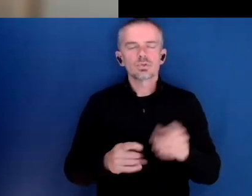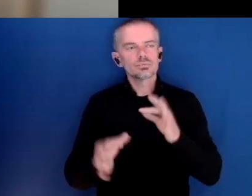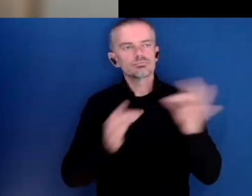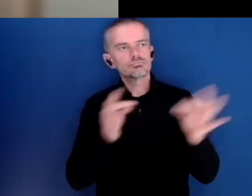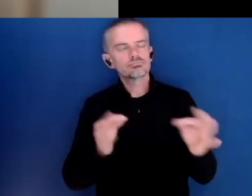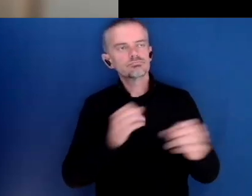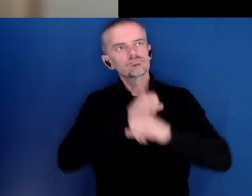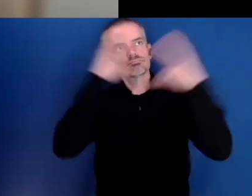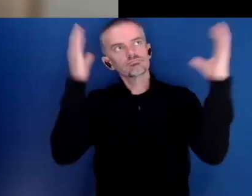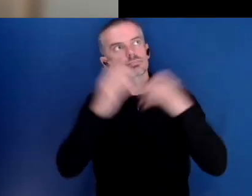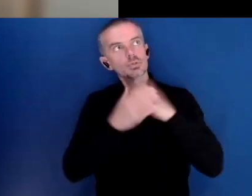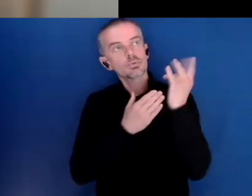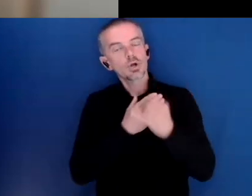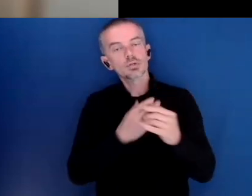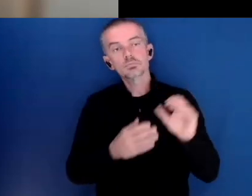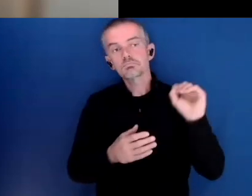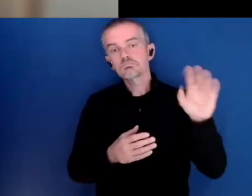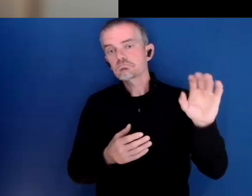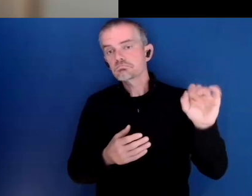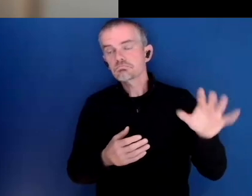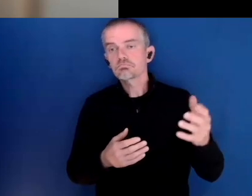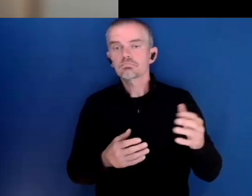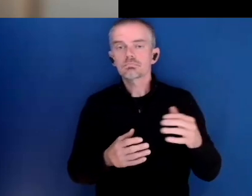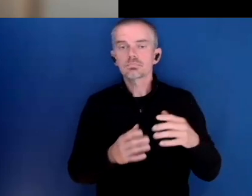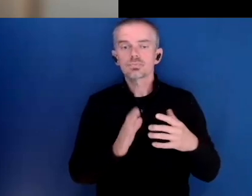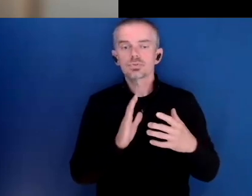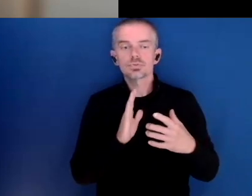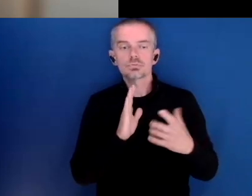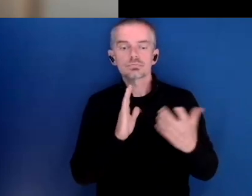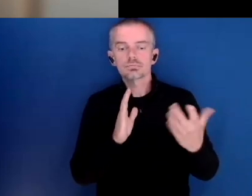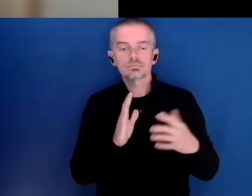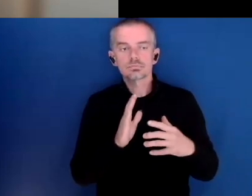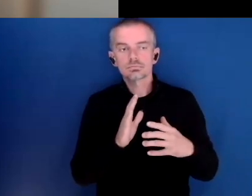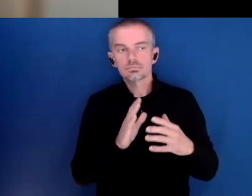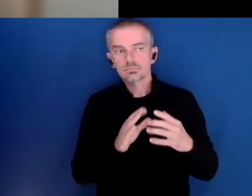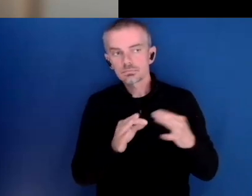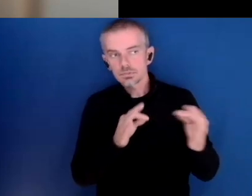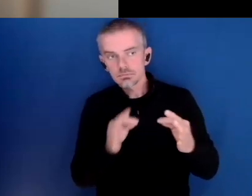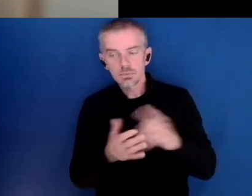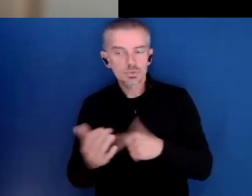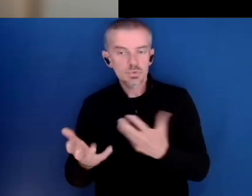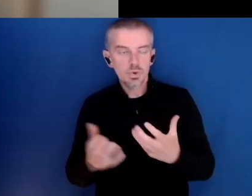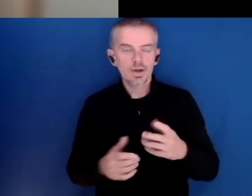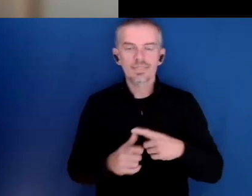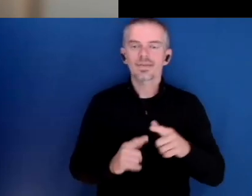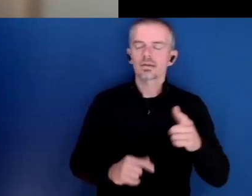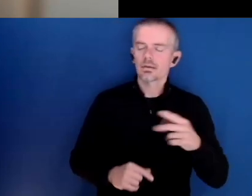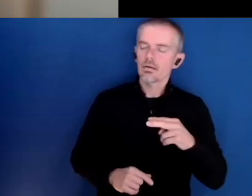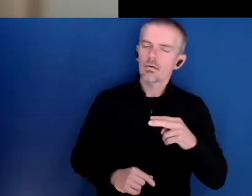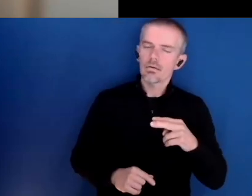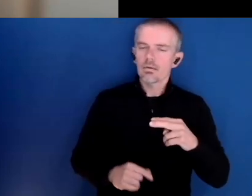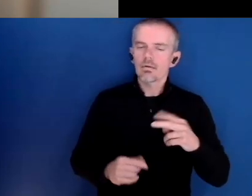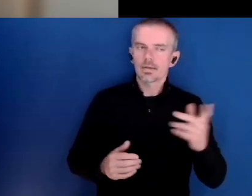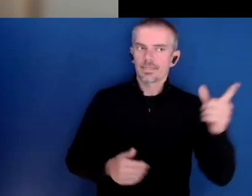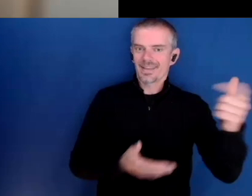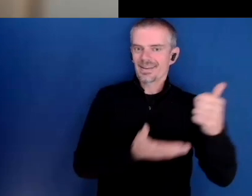picture of that project, just walking them through, and they can walk you through, selecting that right